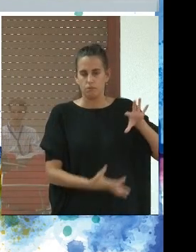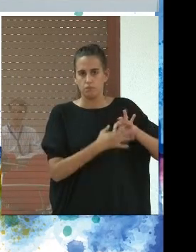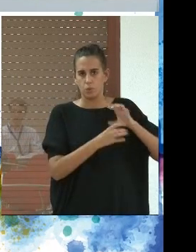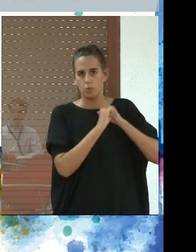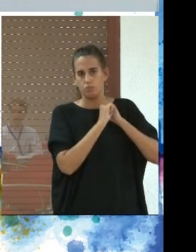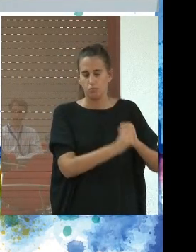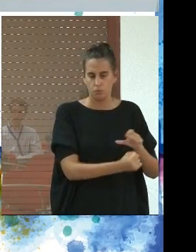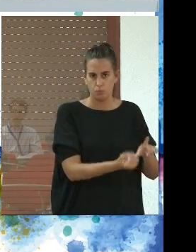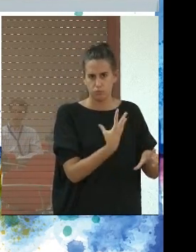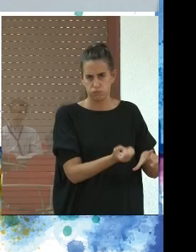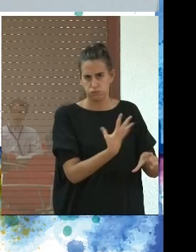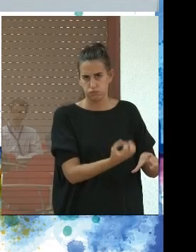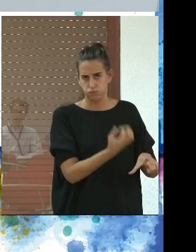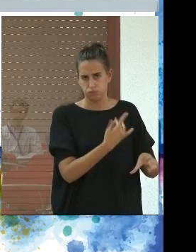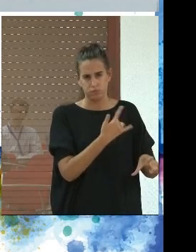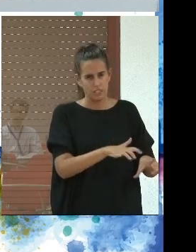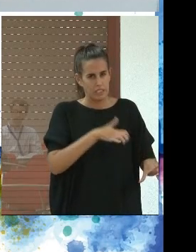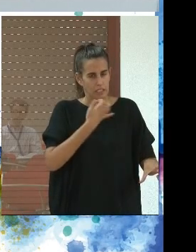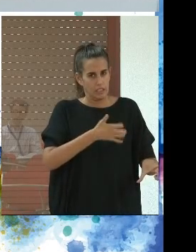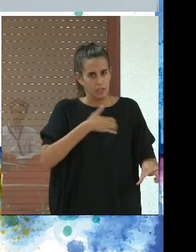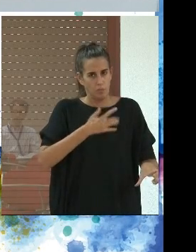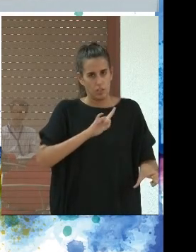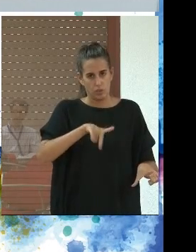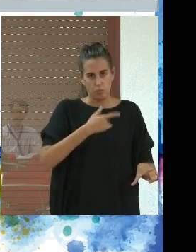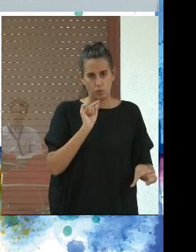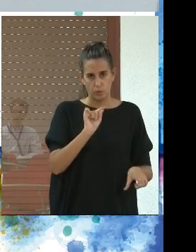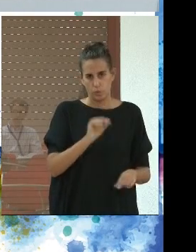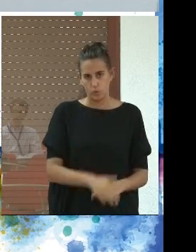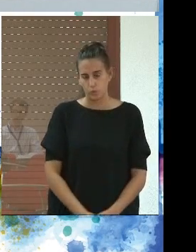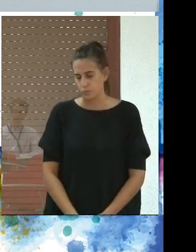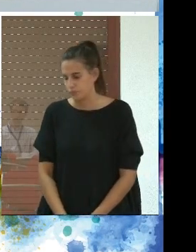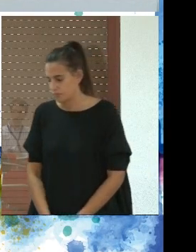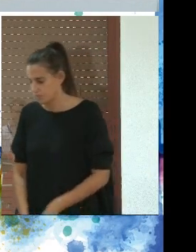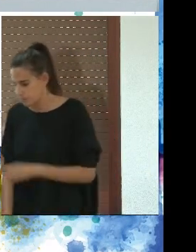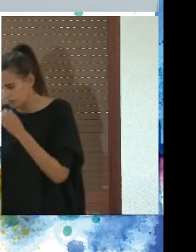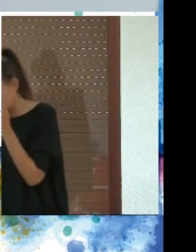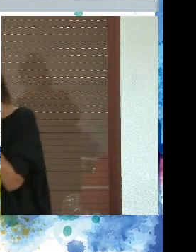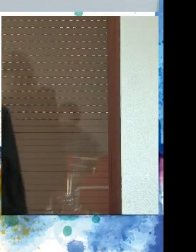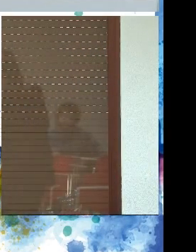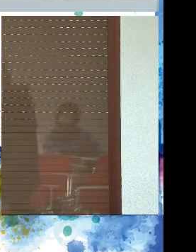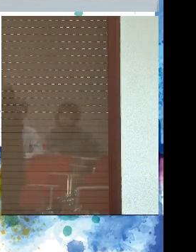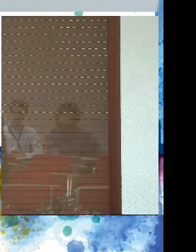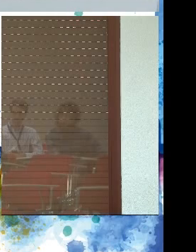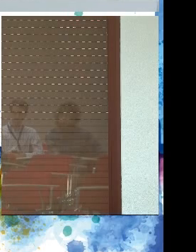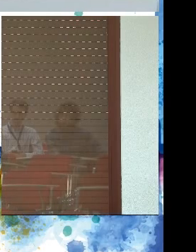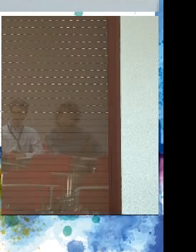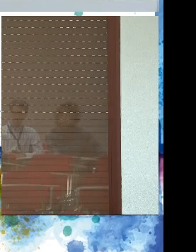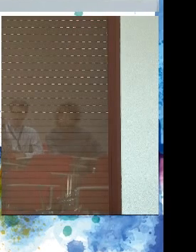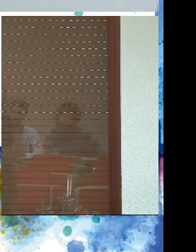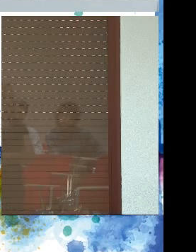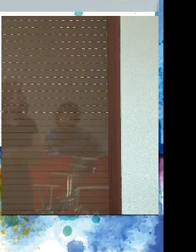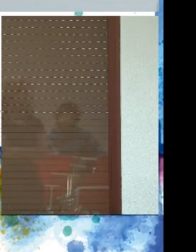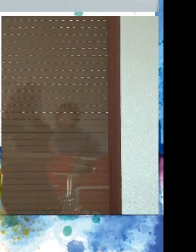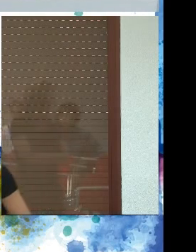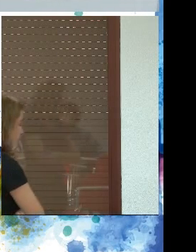little bit of time to recover from the blinking line that is very bothersome after 15